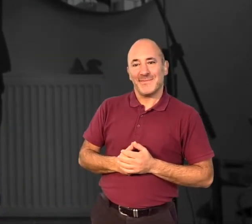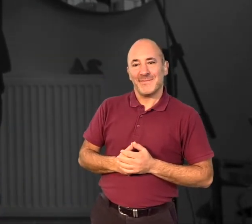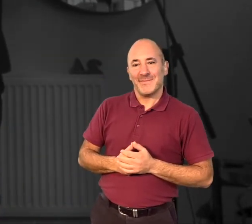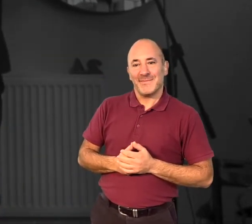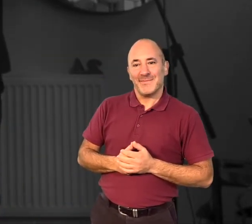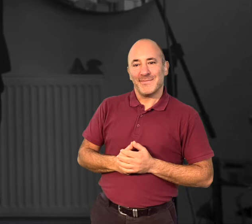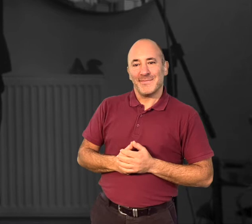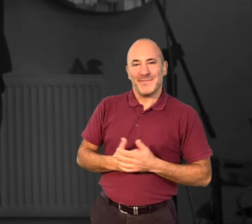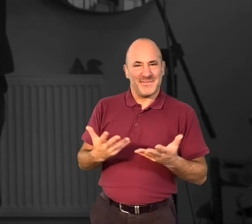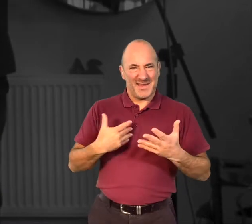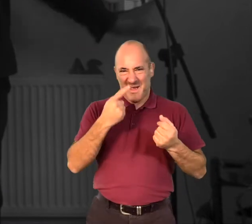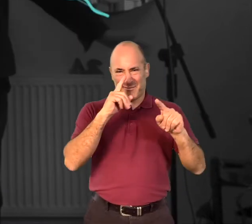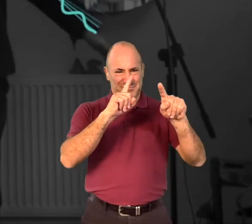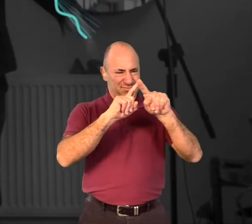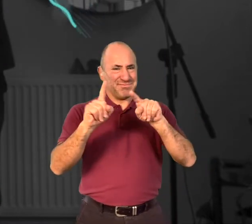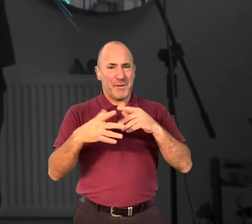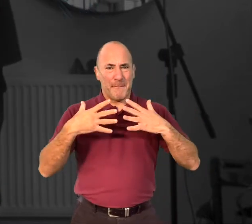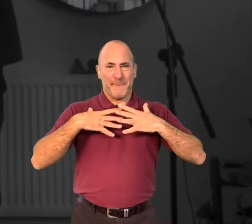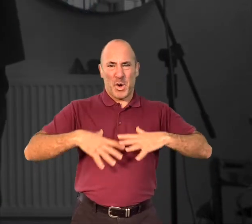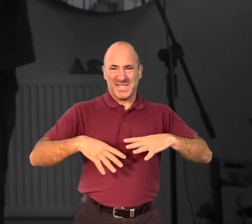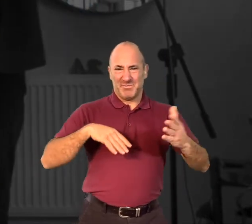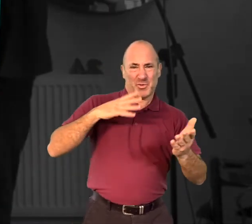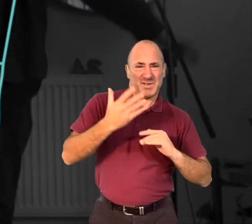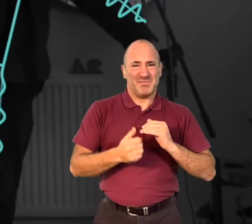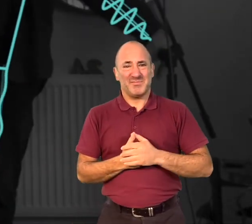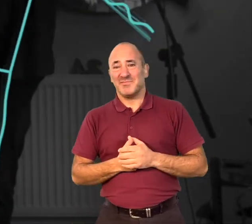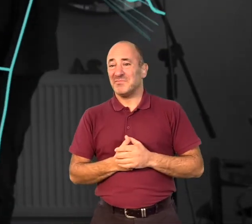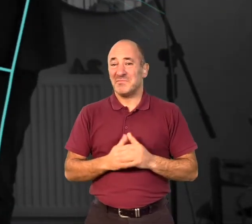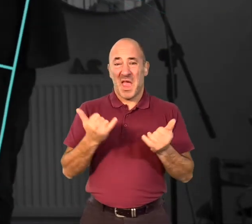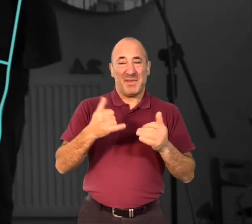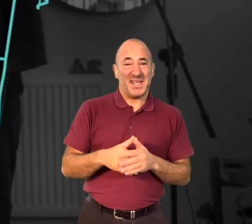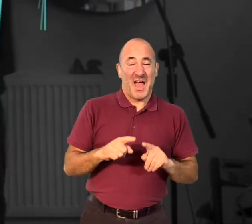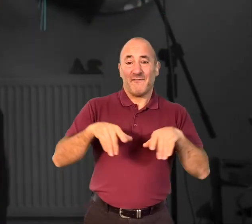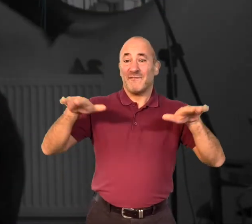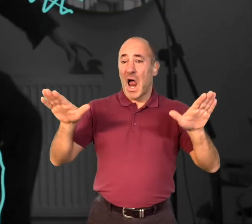So we can do all sorts of whole body movements now.